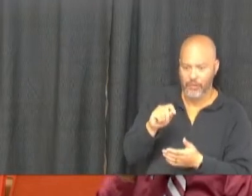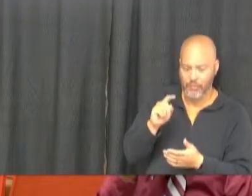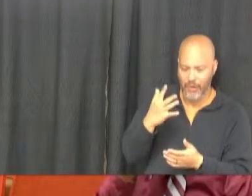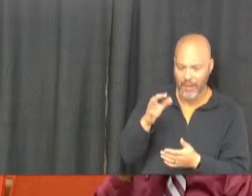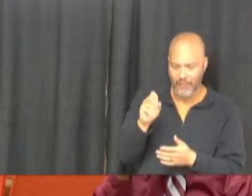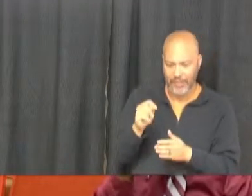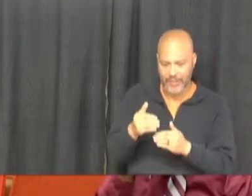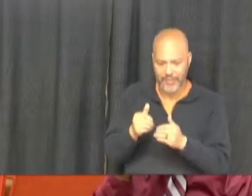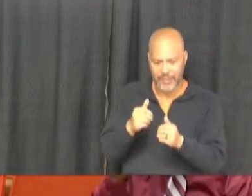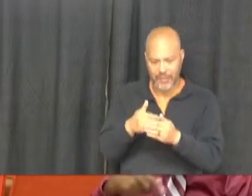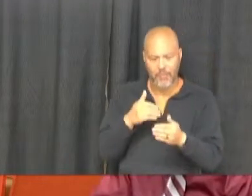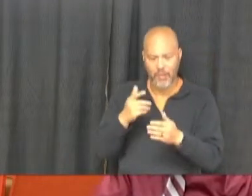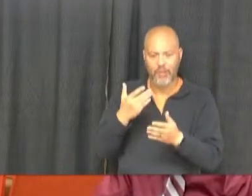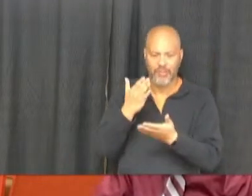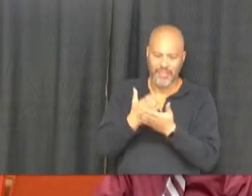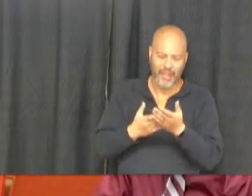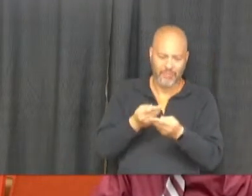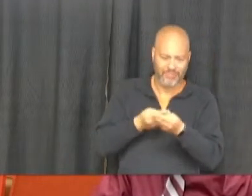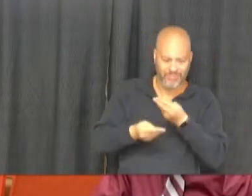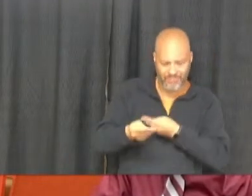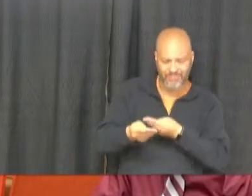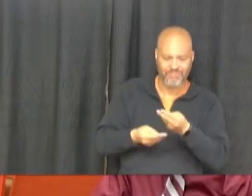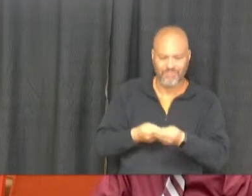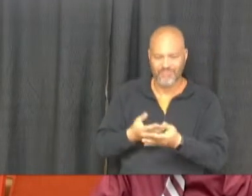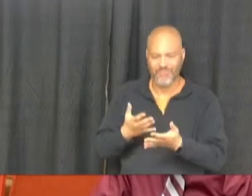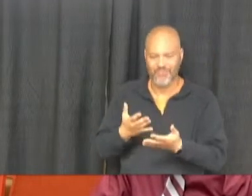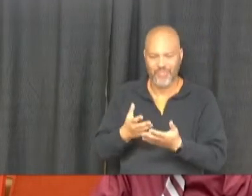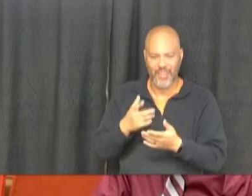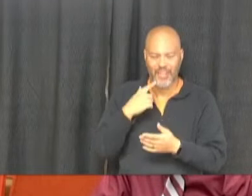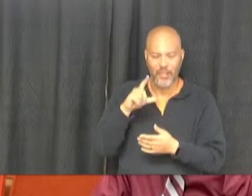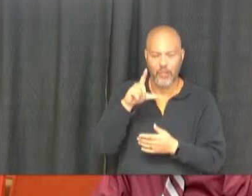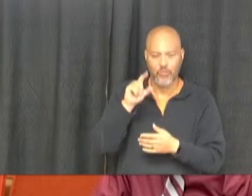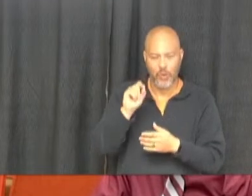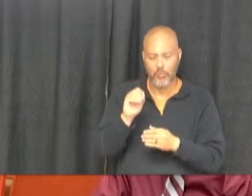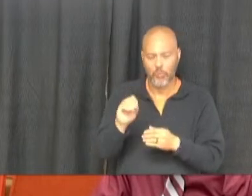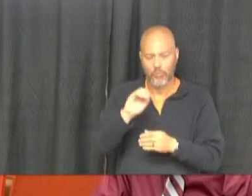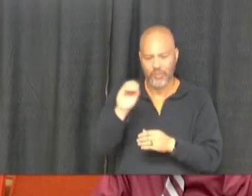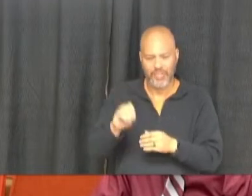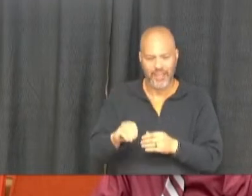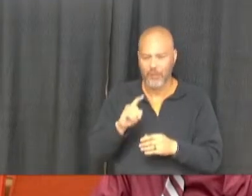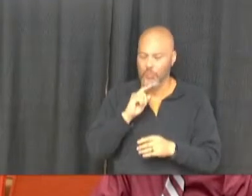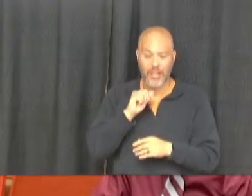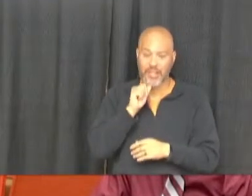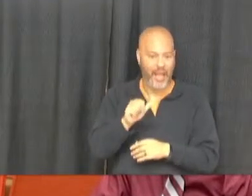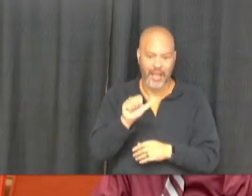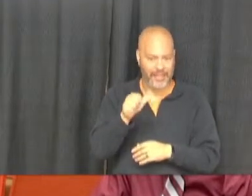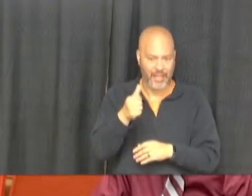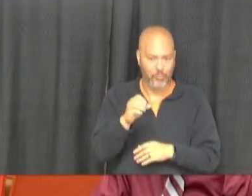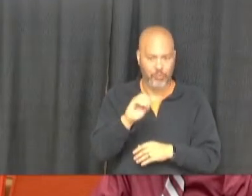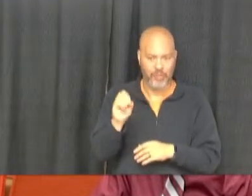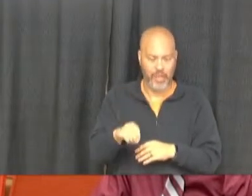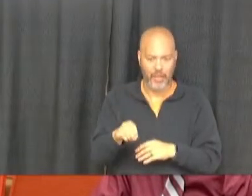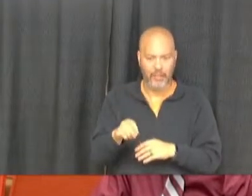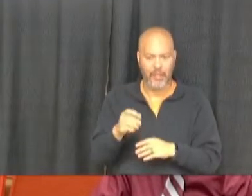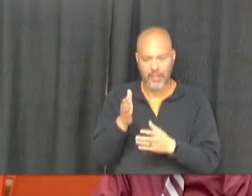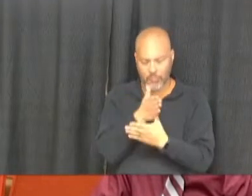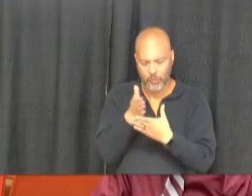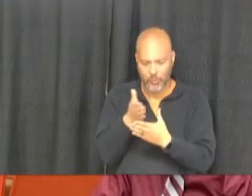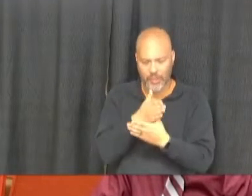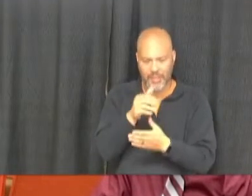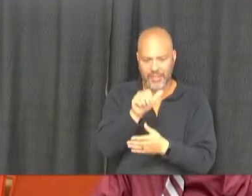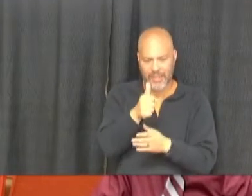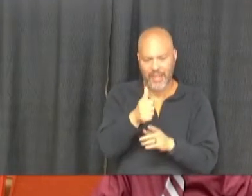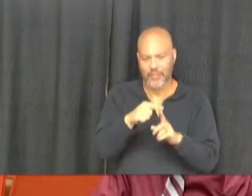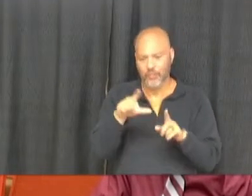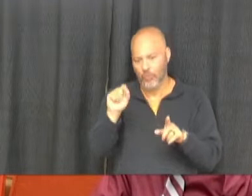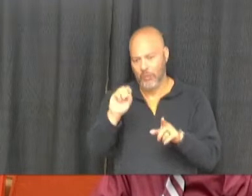So there's some trade-offs. So I don't think it's a 20% increase, but it's definitely not just a 10% increase either. So somewhere probably in between